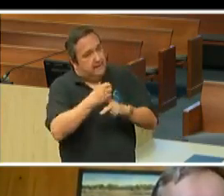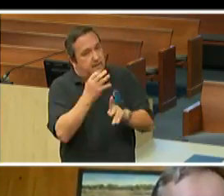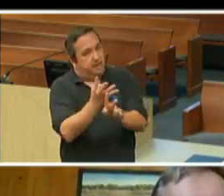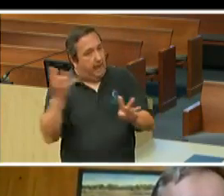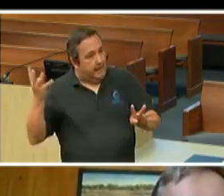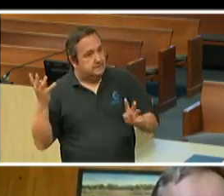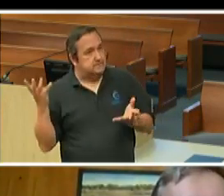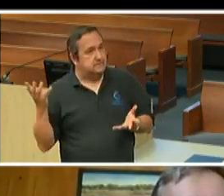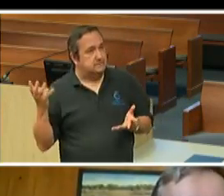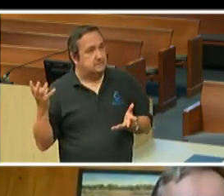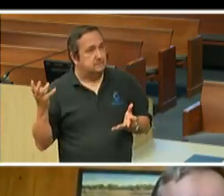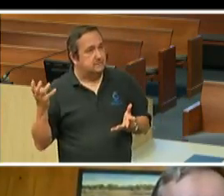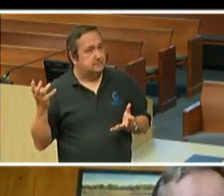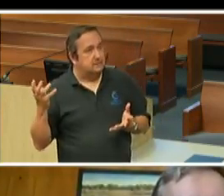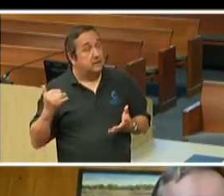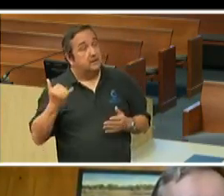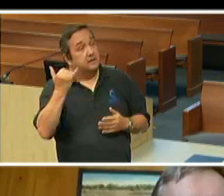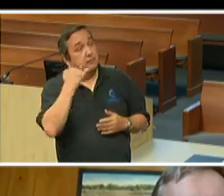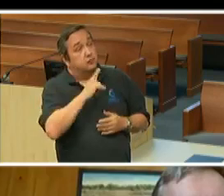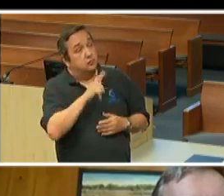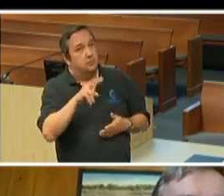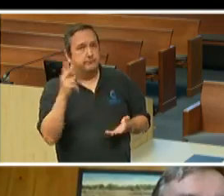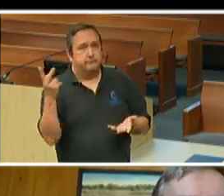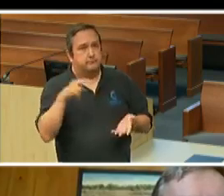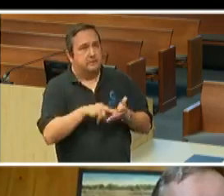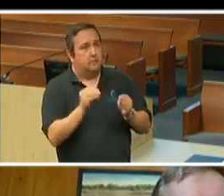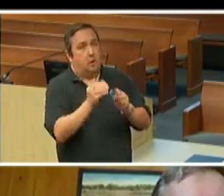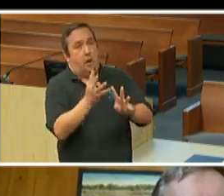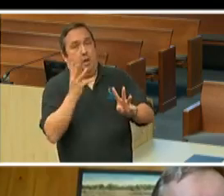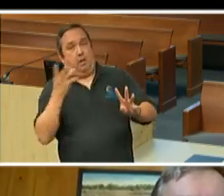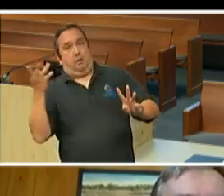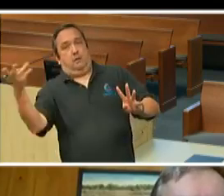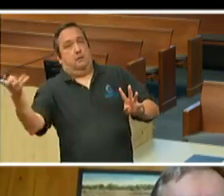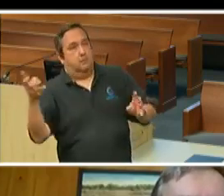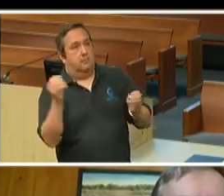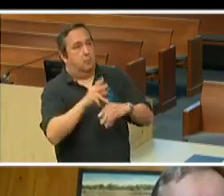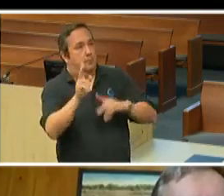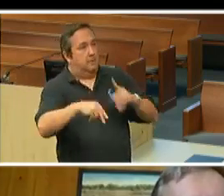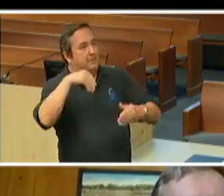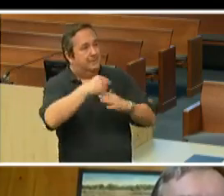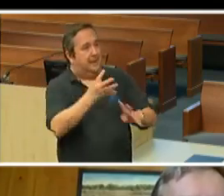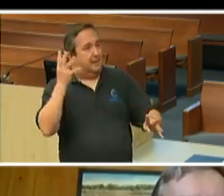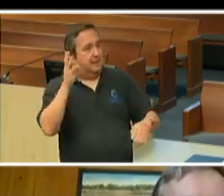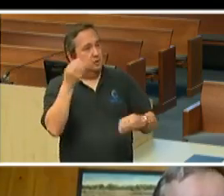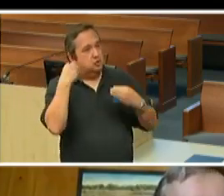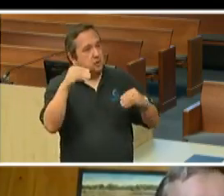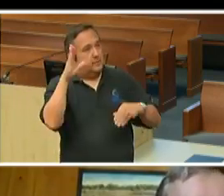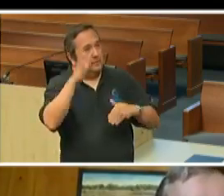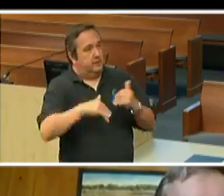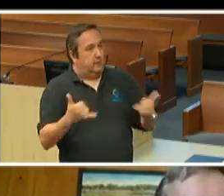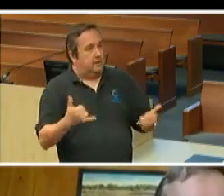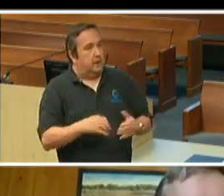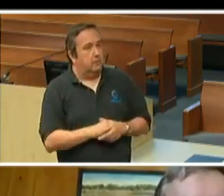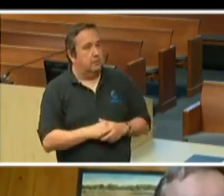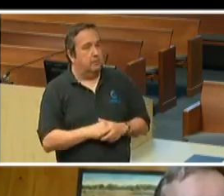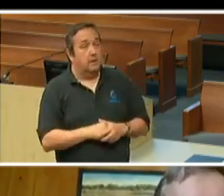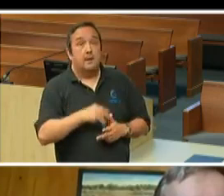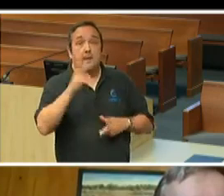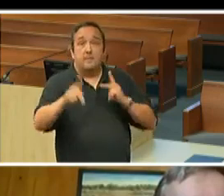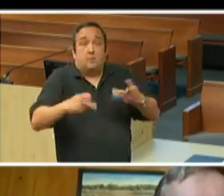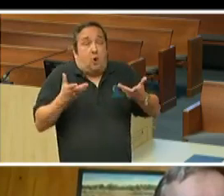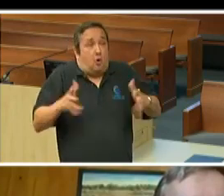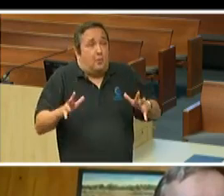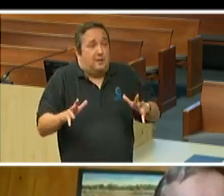lines. If it were, there would be probably longer lines. There'd be a lot more people in line shopping than there are right now. People are